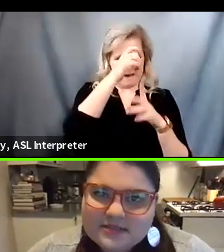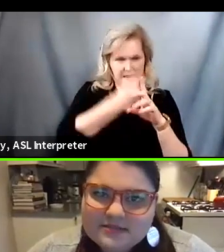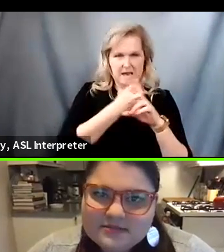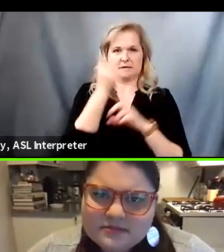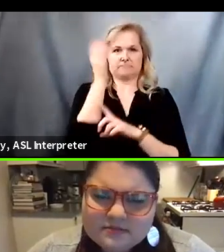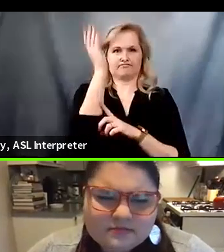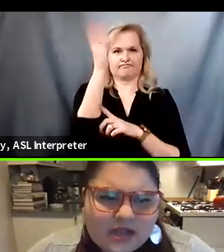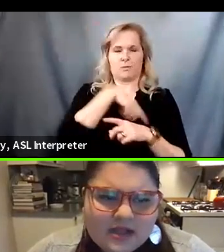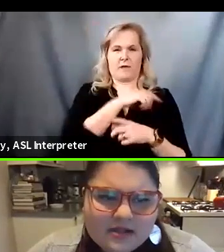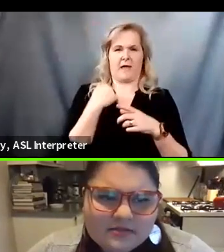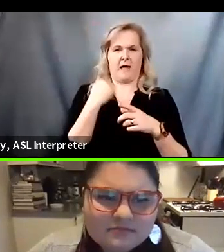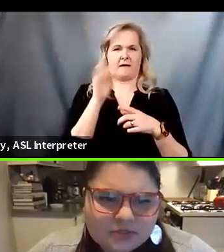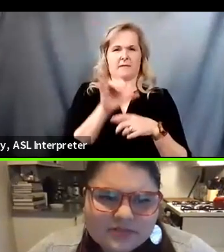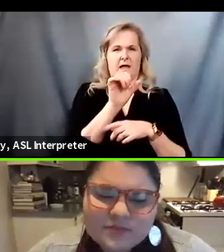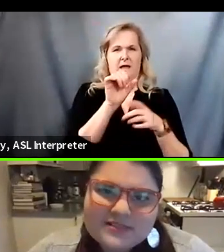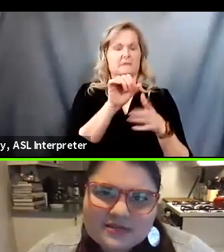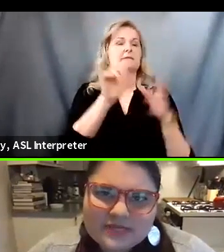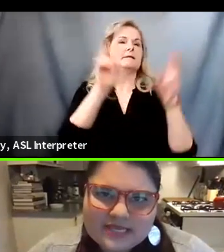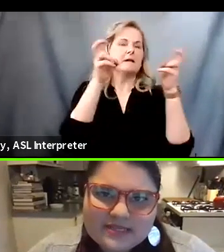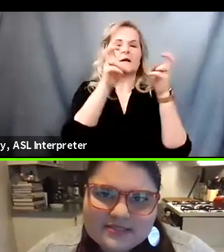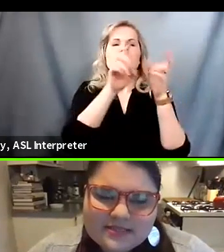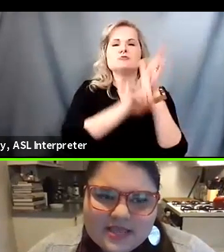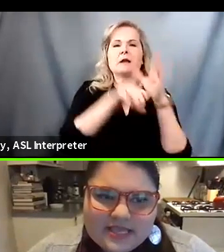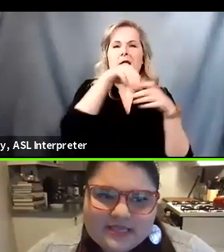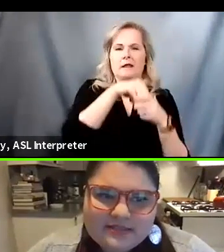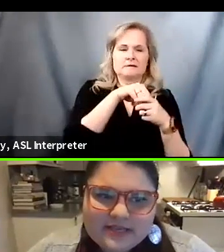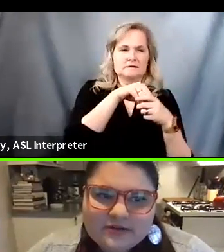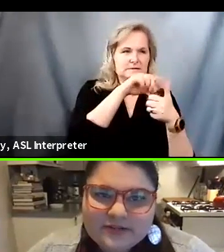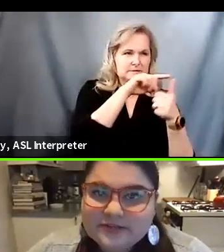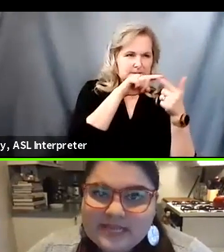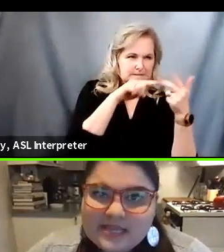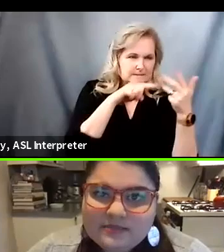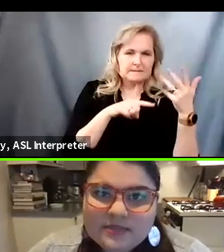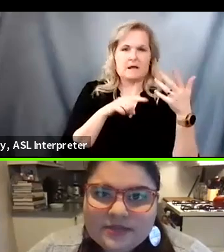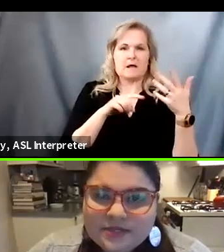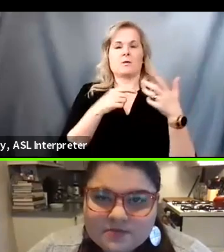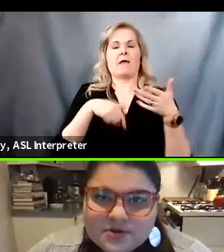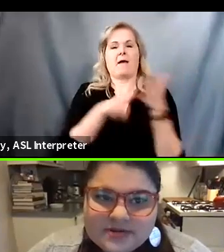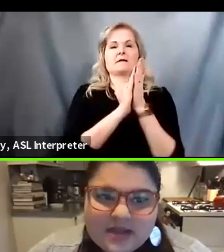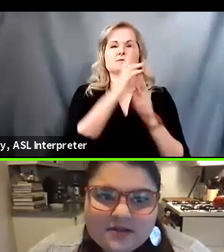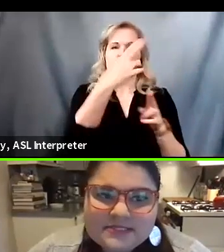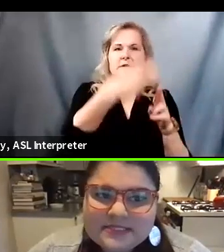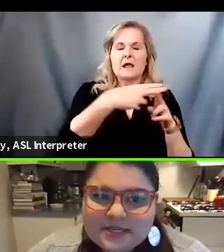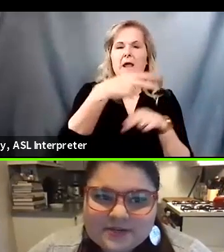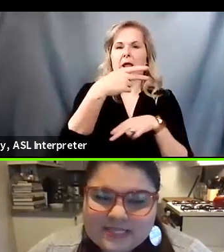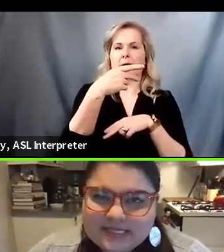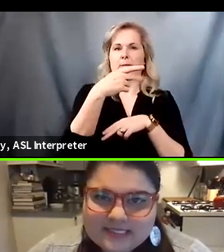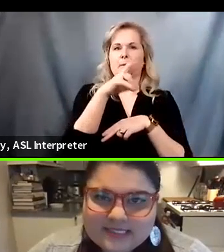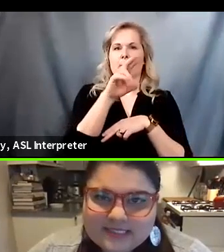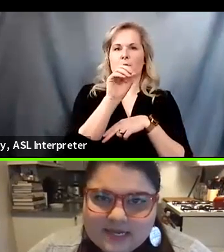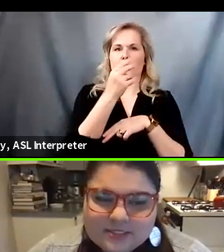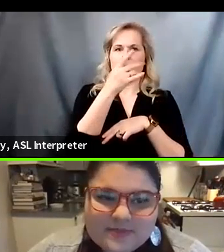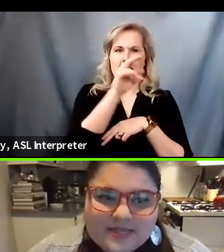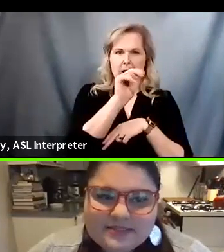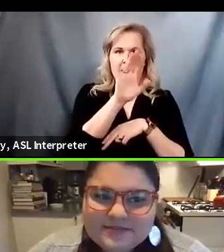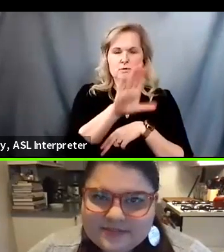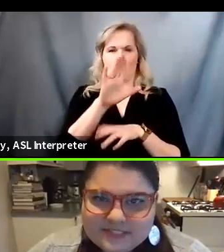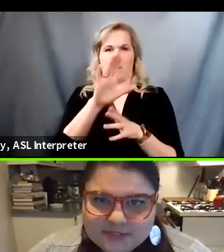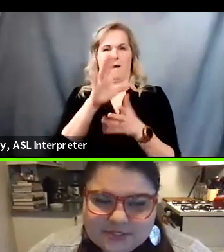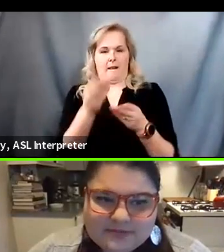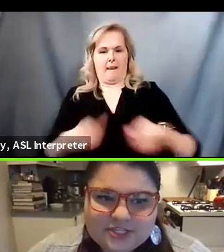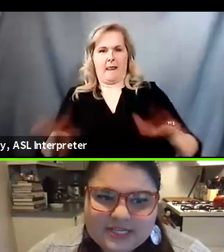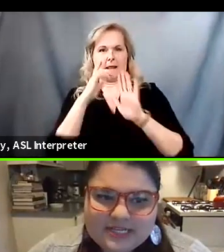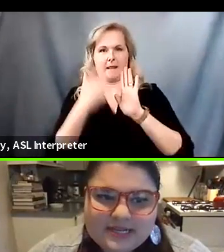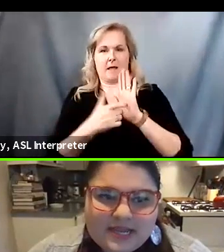of check-in bullet points that we hit, and they are your name, your pronouns, your land acknowledgement,